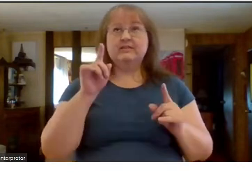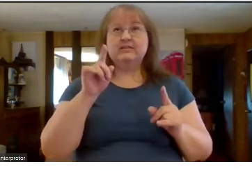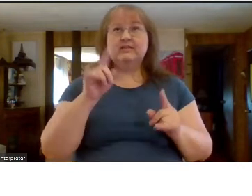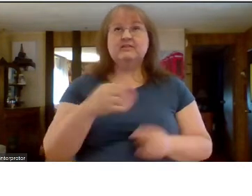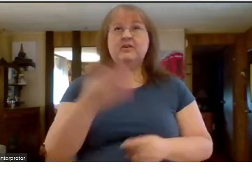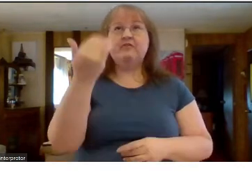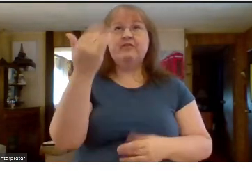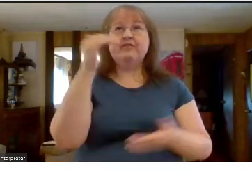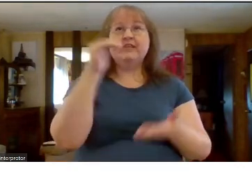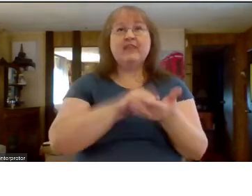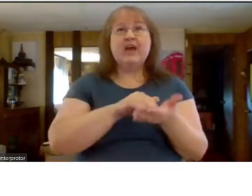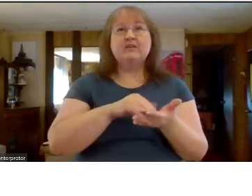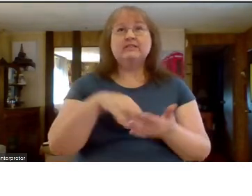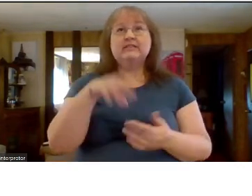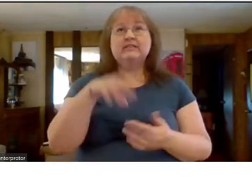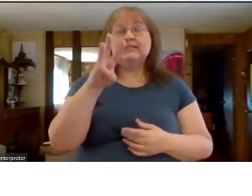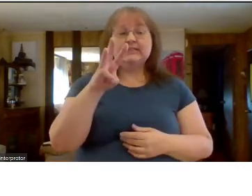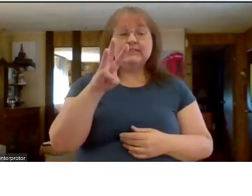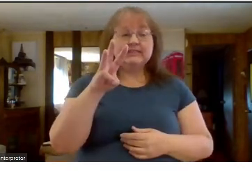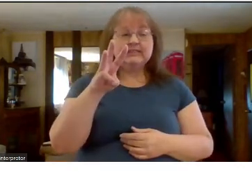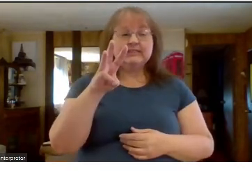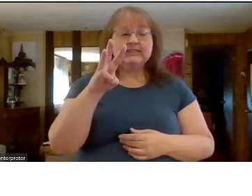200 equals